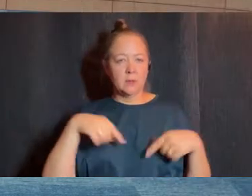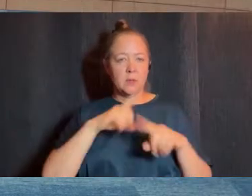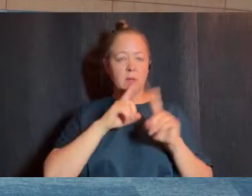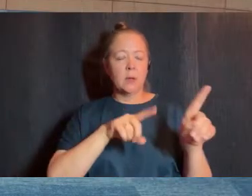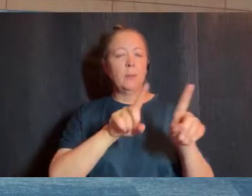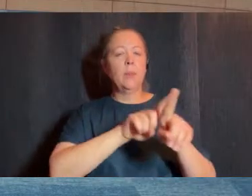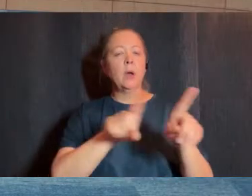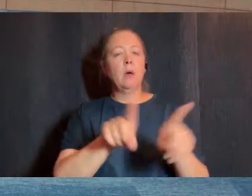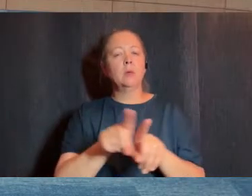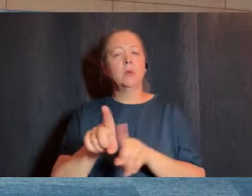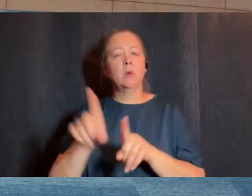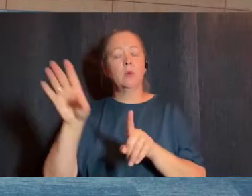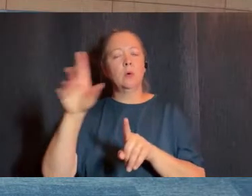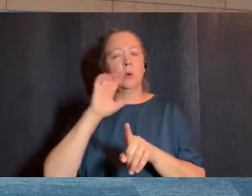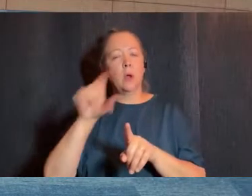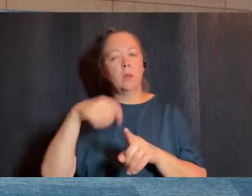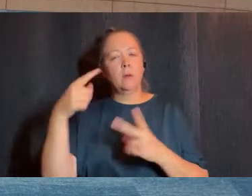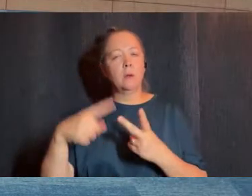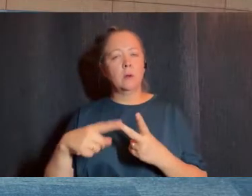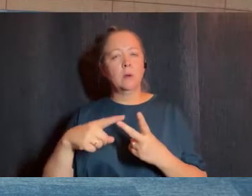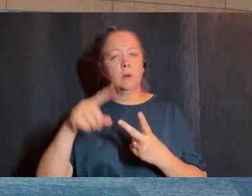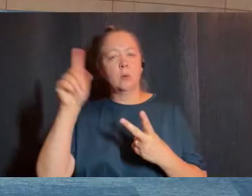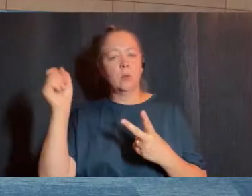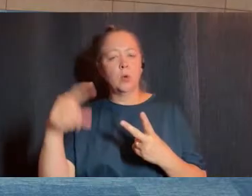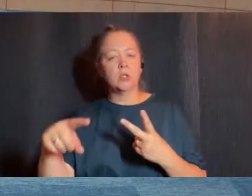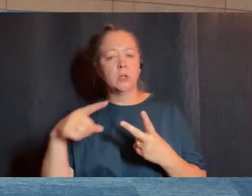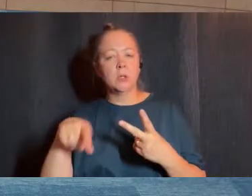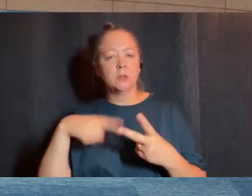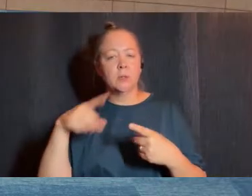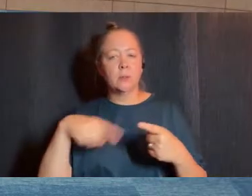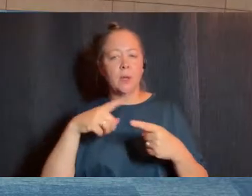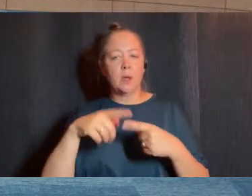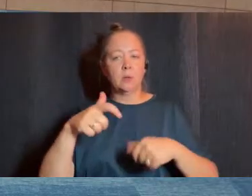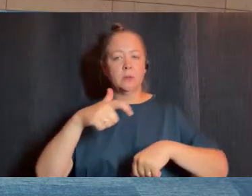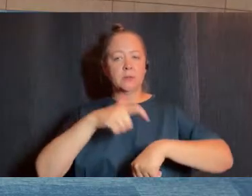in general for the building, and I don't know if that's a question that we can answer yet.